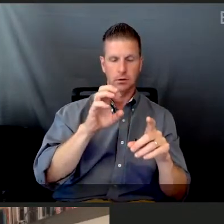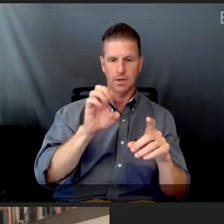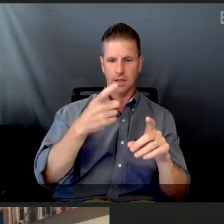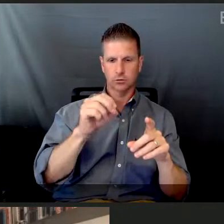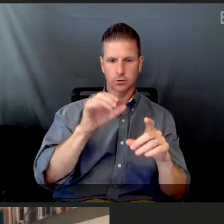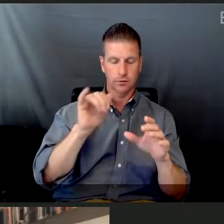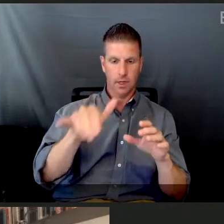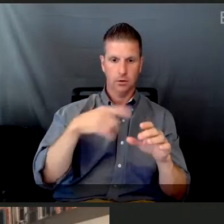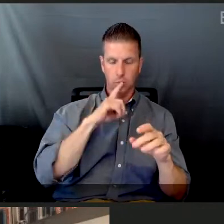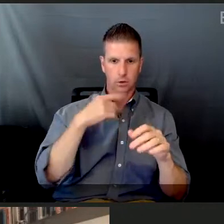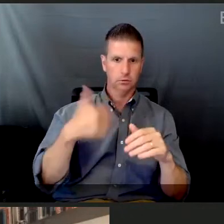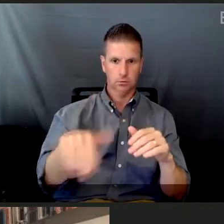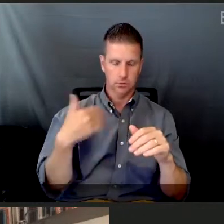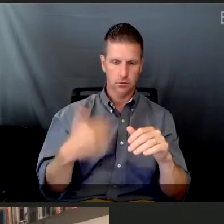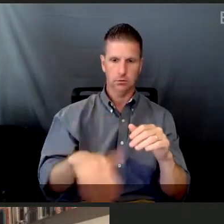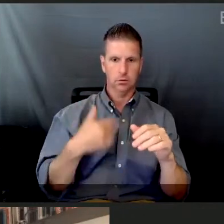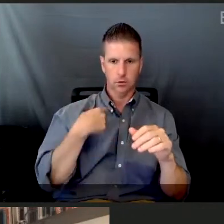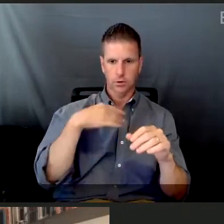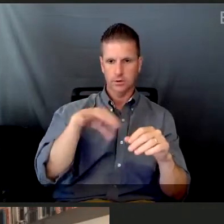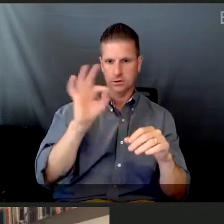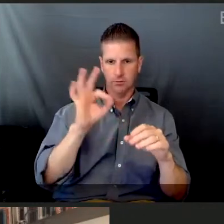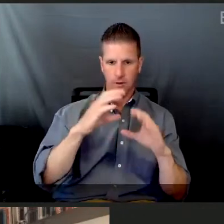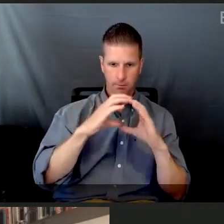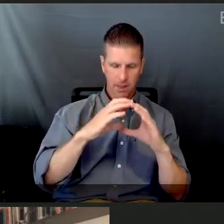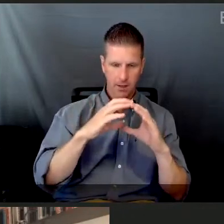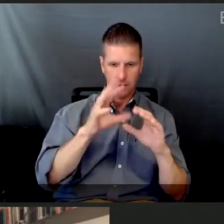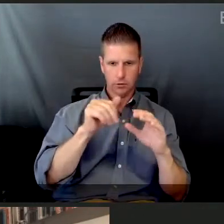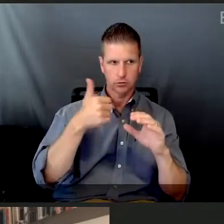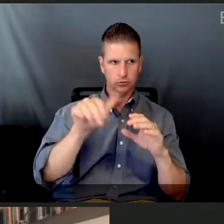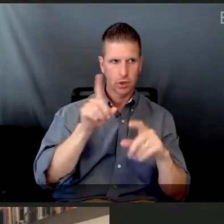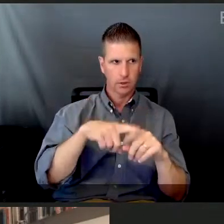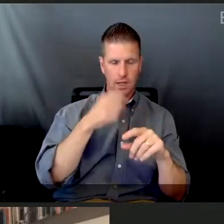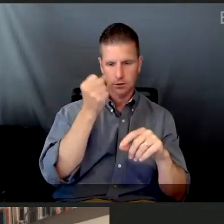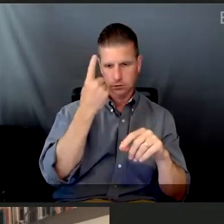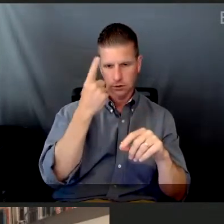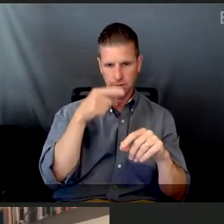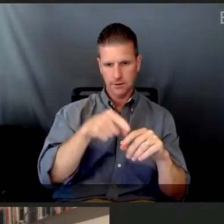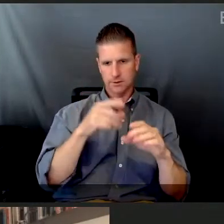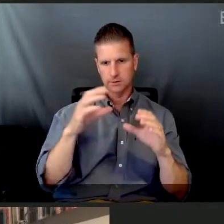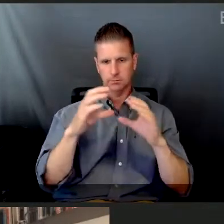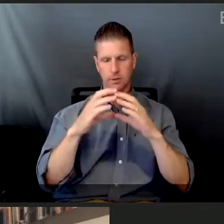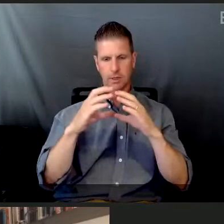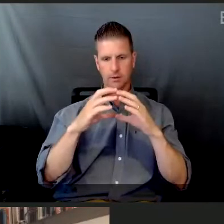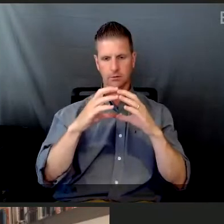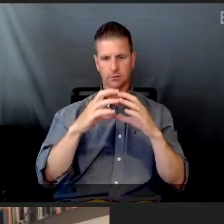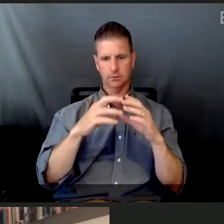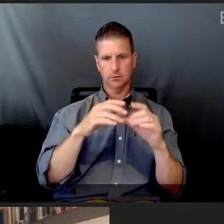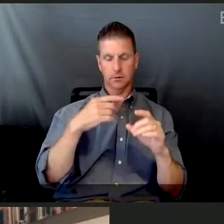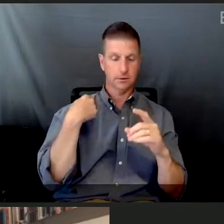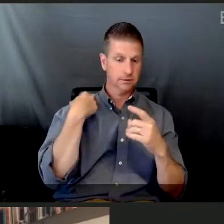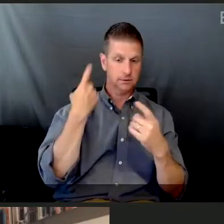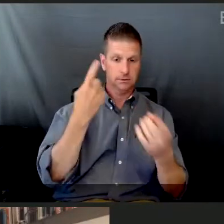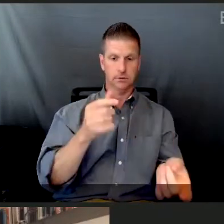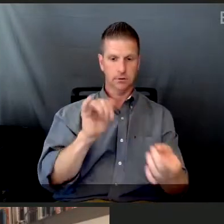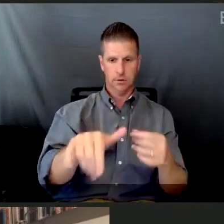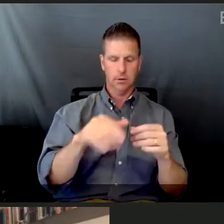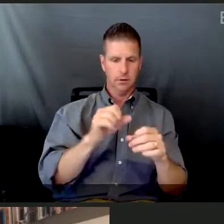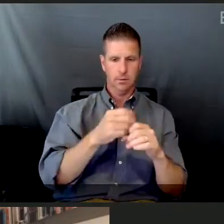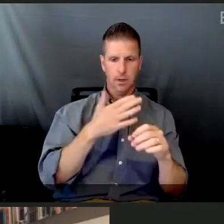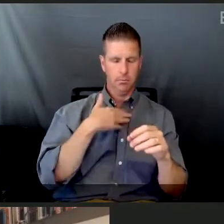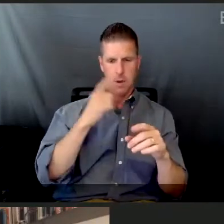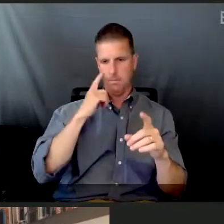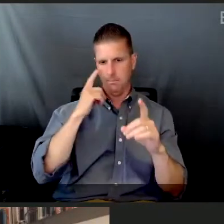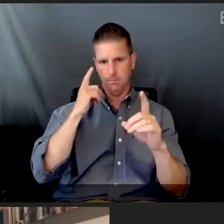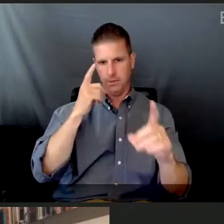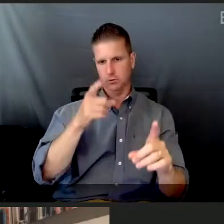me away that we were discovering planets and trying to understand these planets. And since that point, I just made it my mission